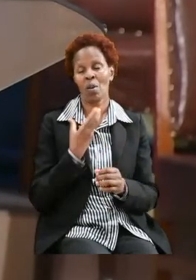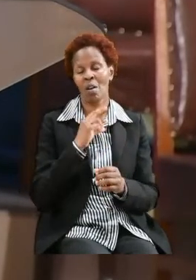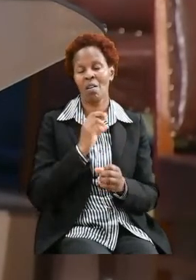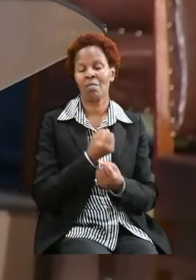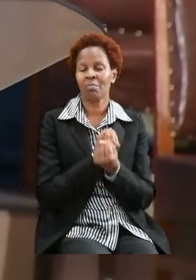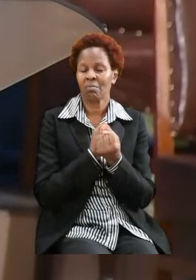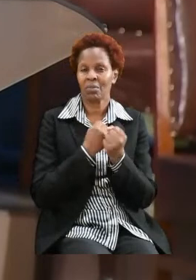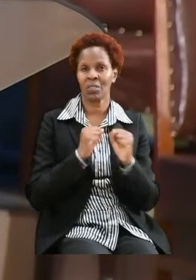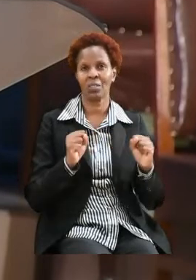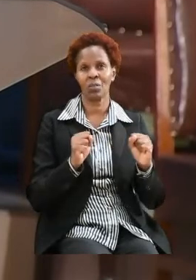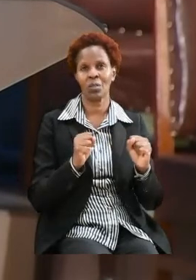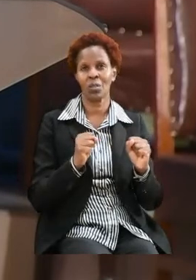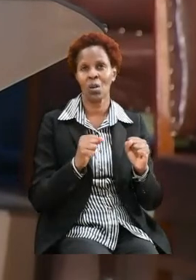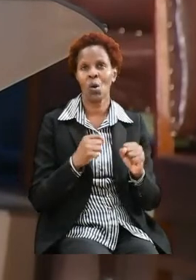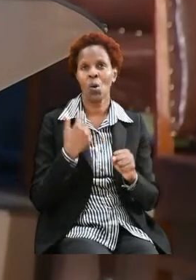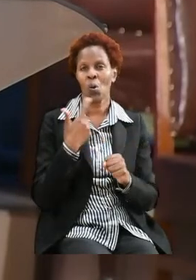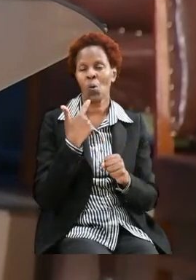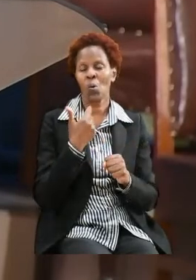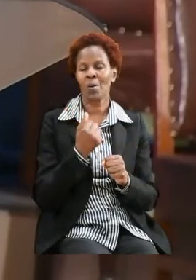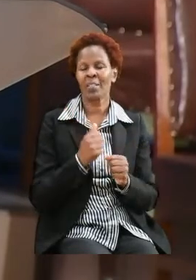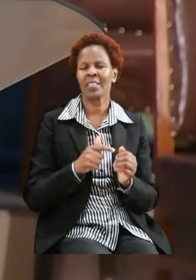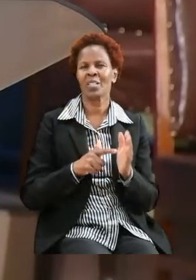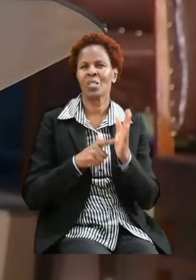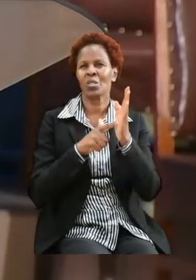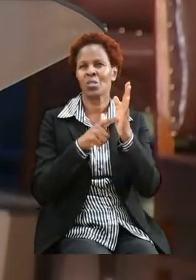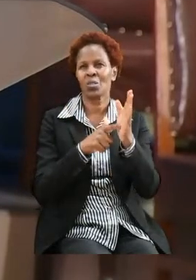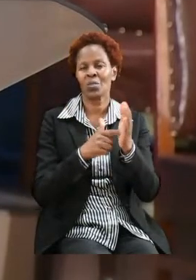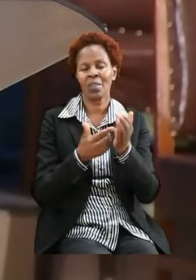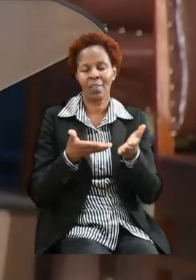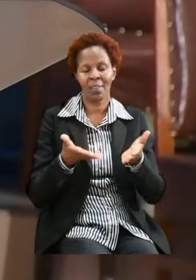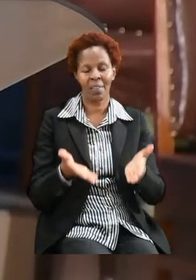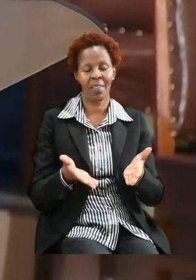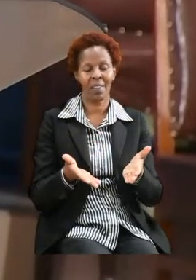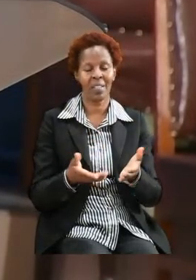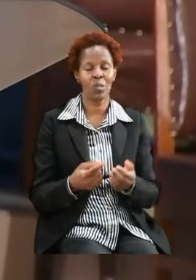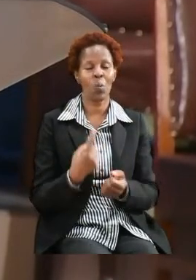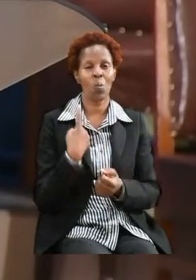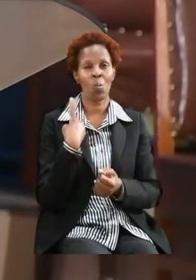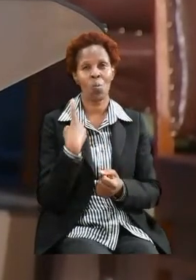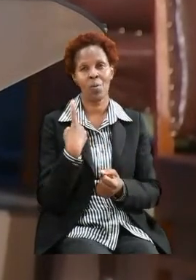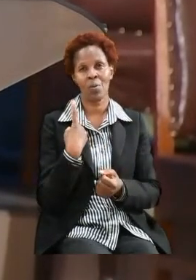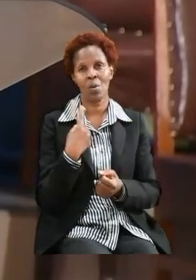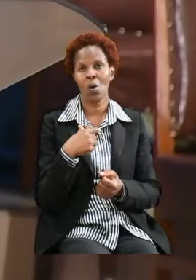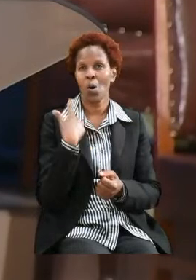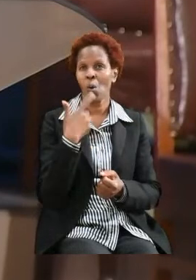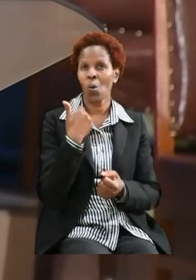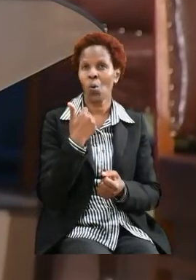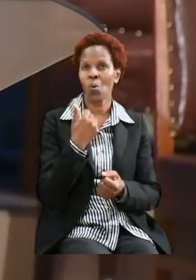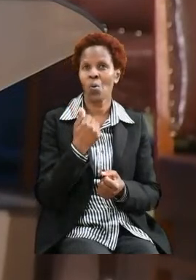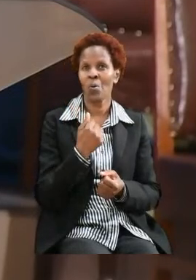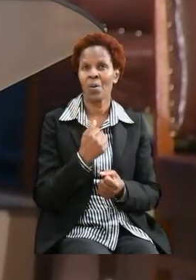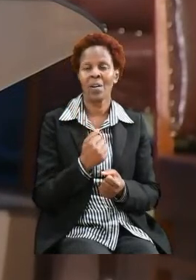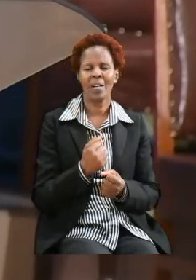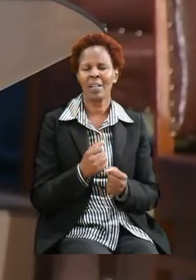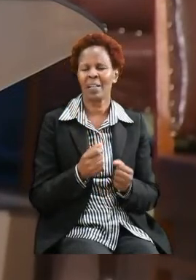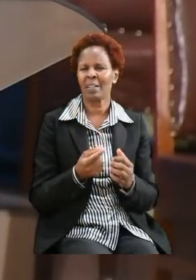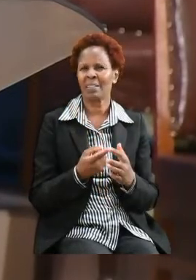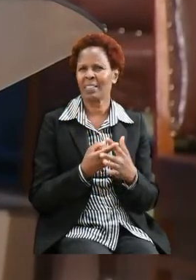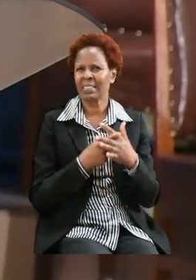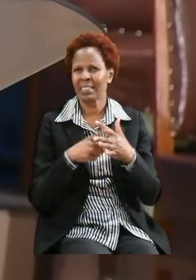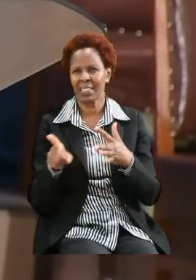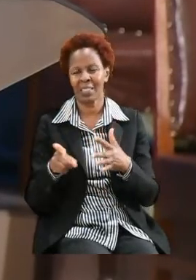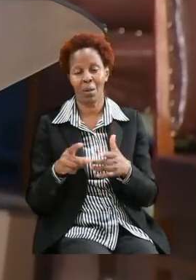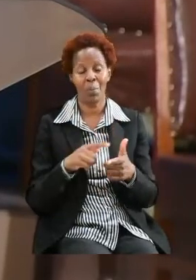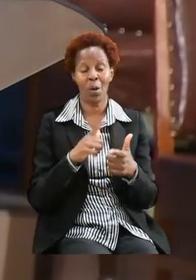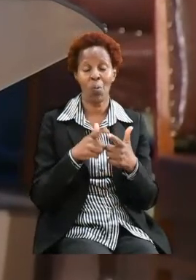hired person is demonstrated in this passage as one who will run away in times of danger if